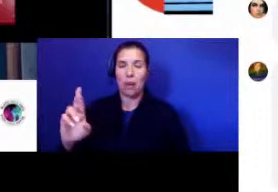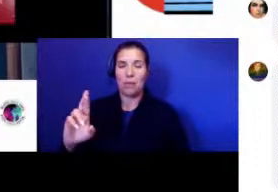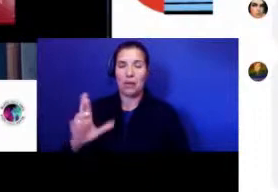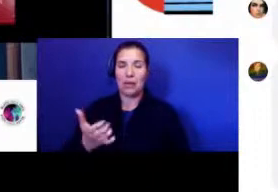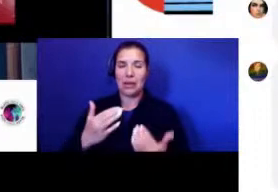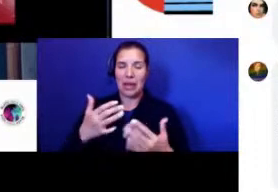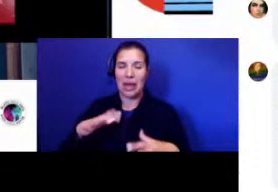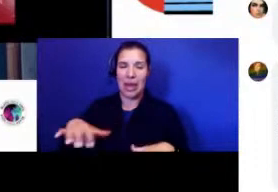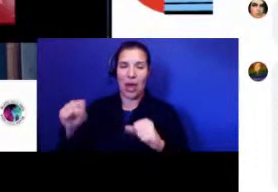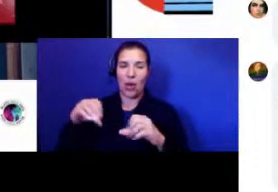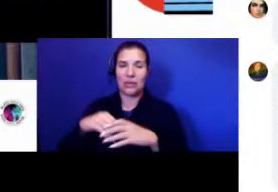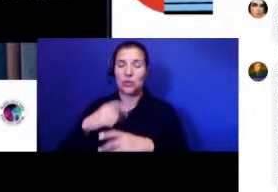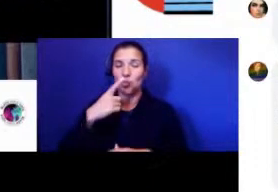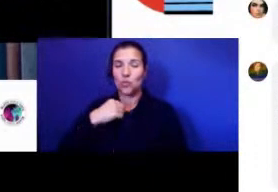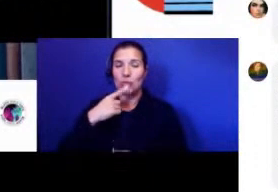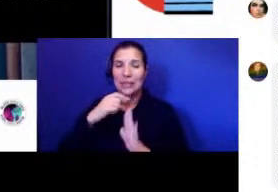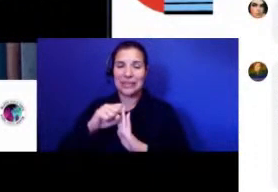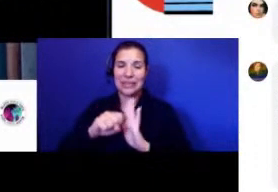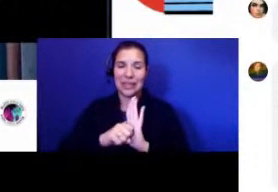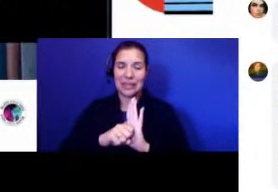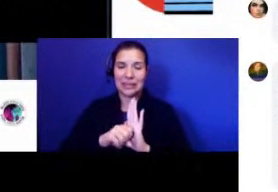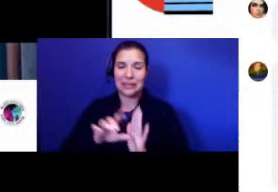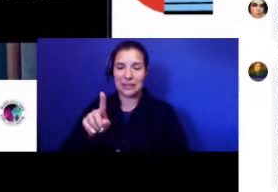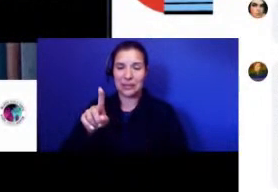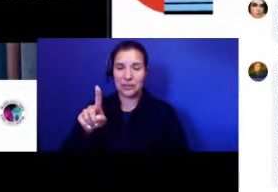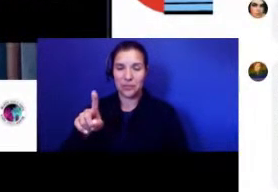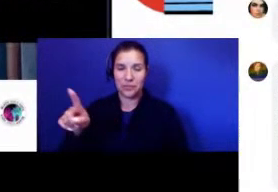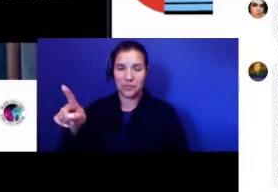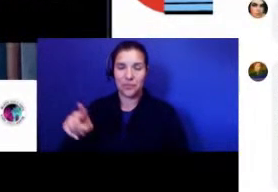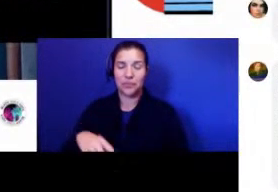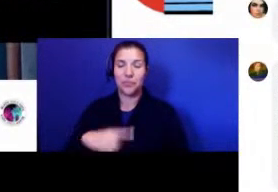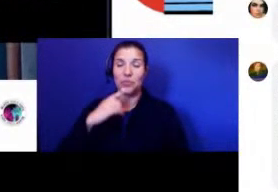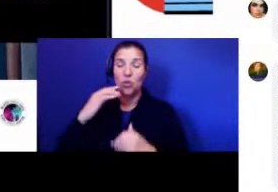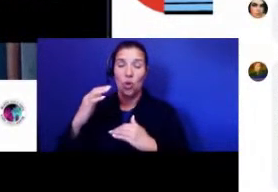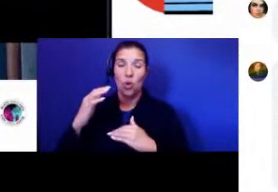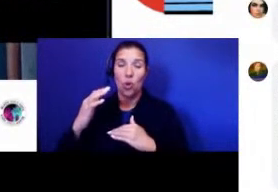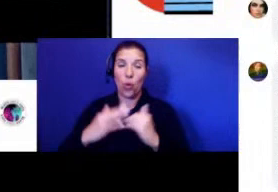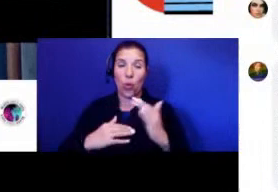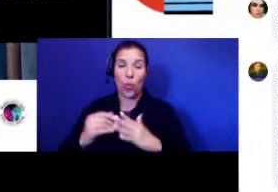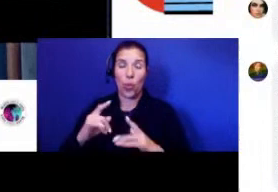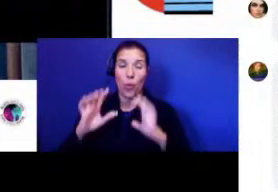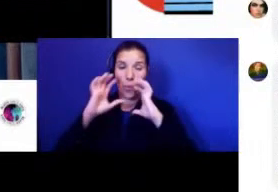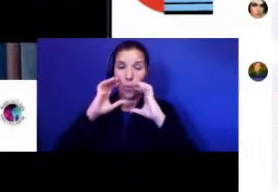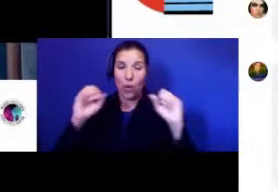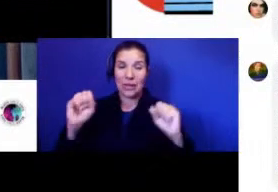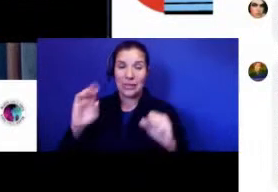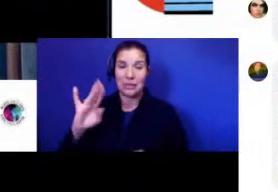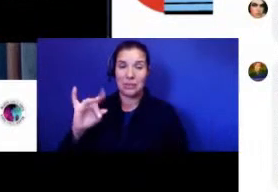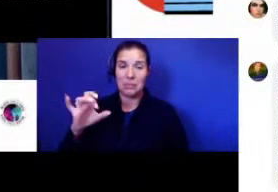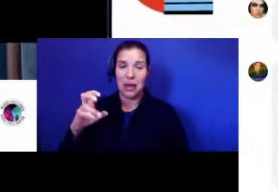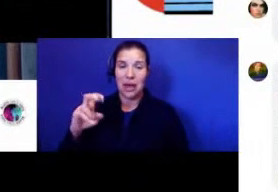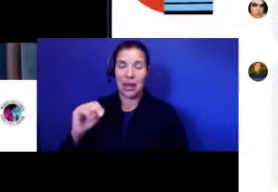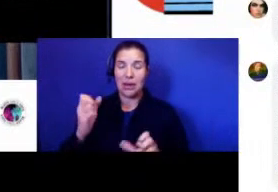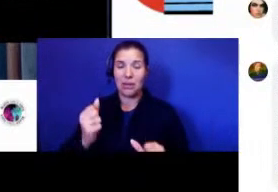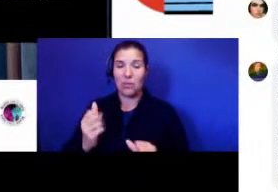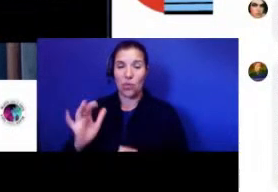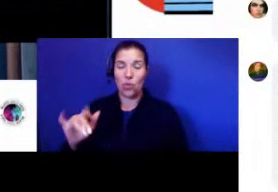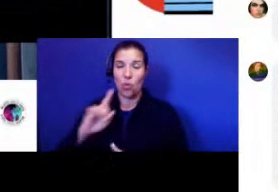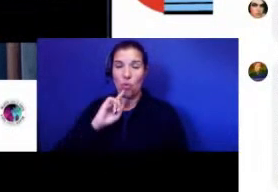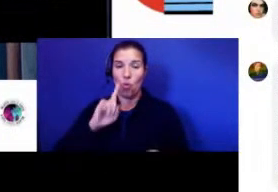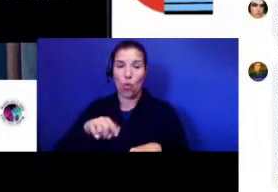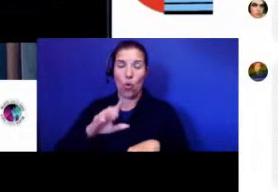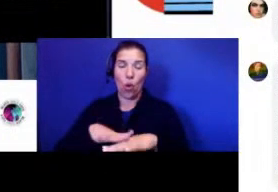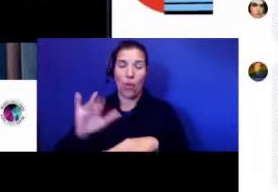held in red states. Although President Biden rescinded this order on his first